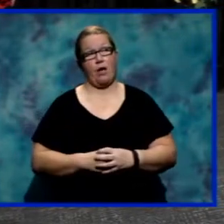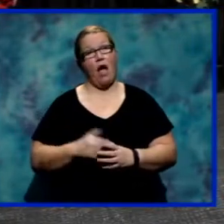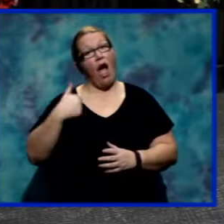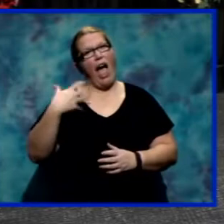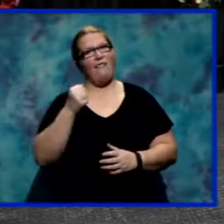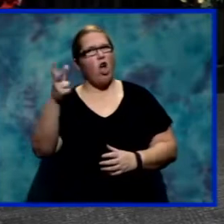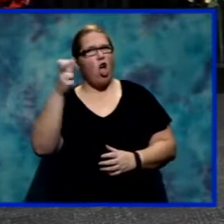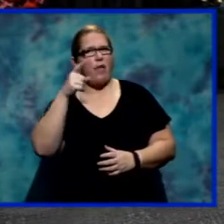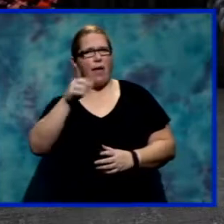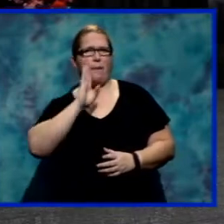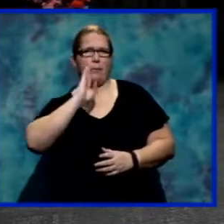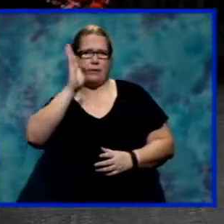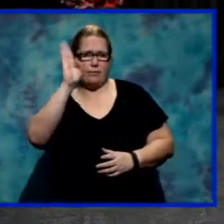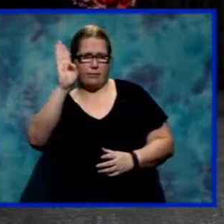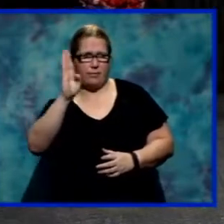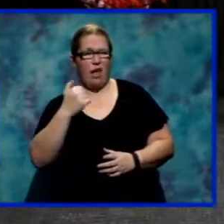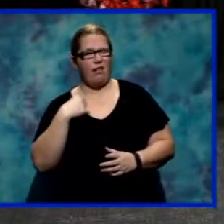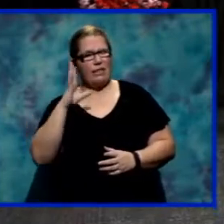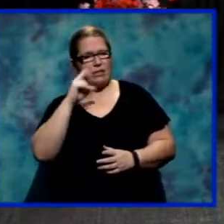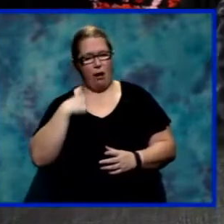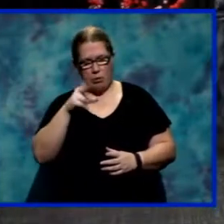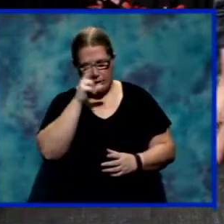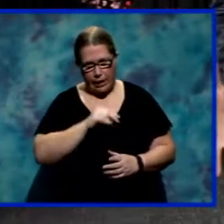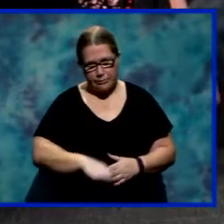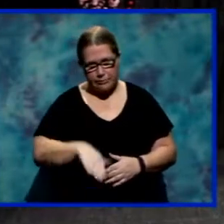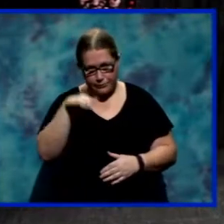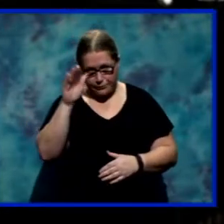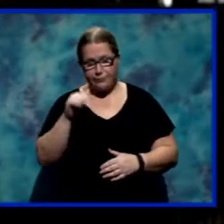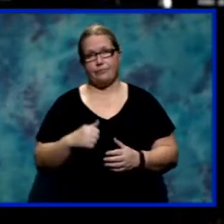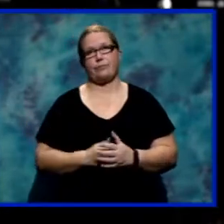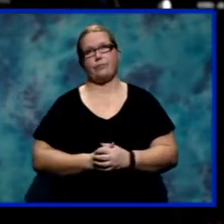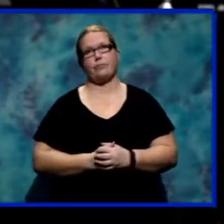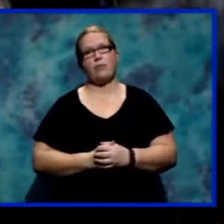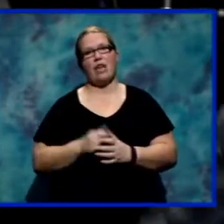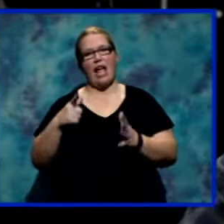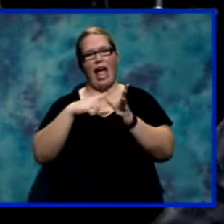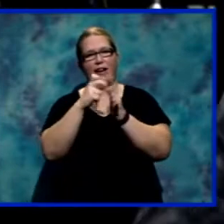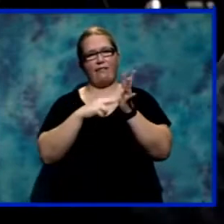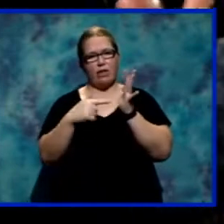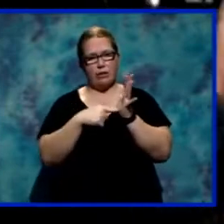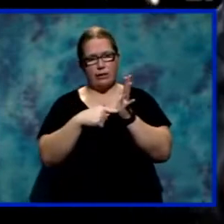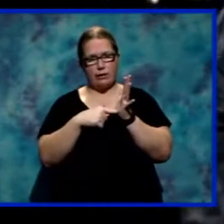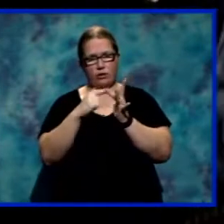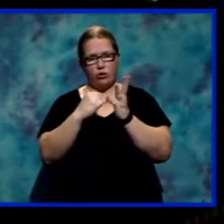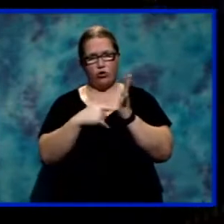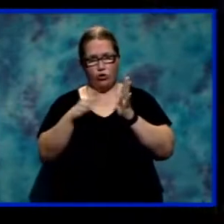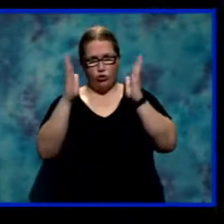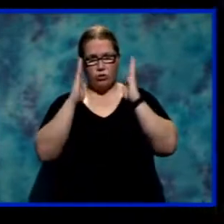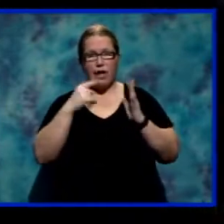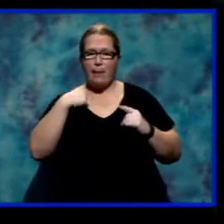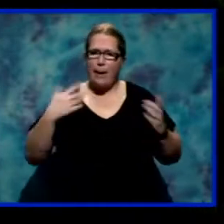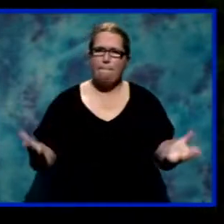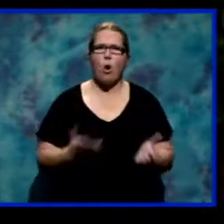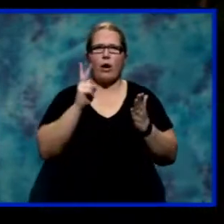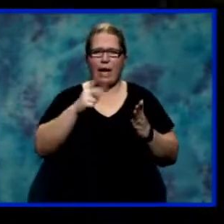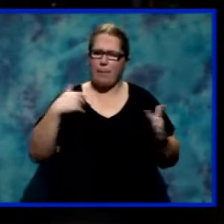that message preached over and over since I was a small boy, an Adventist boy in Sabbath school, growing up in the Adventist church going to camp meetings. I heard it. Be born again, be